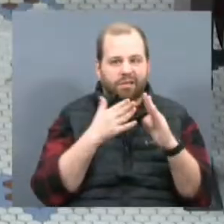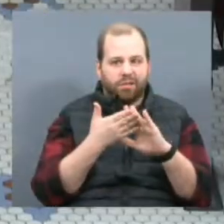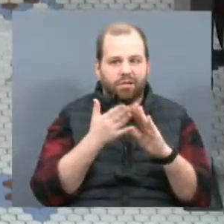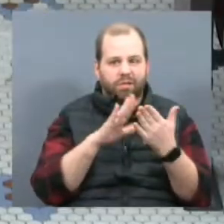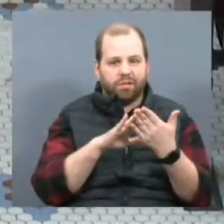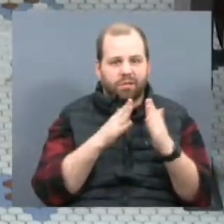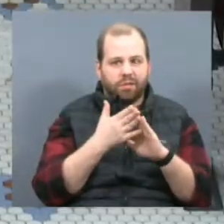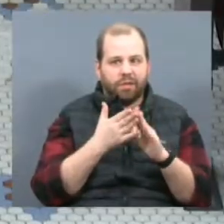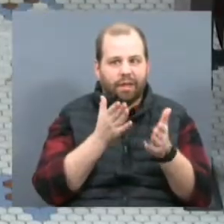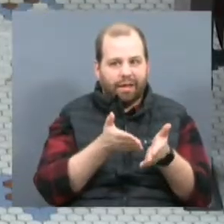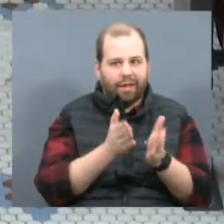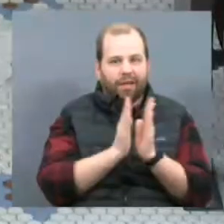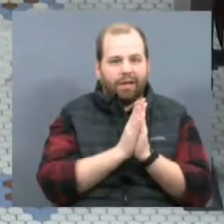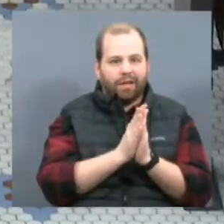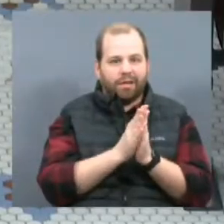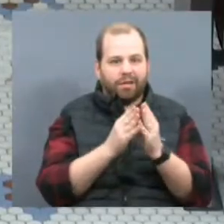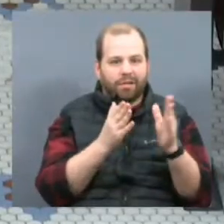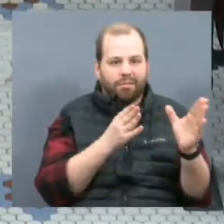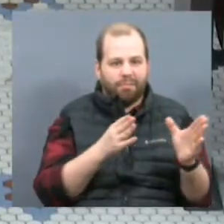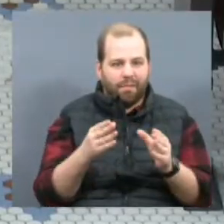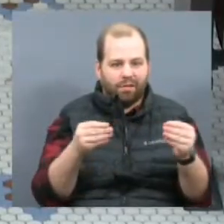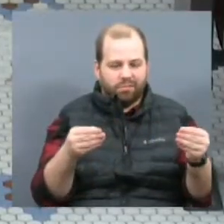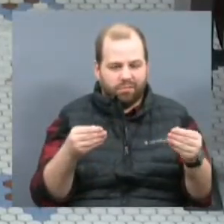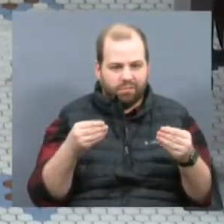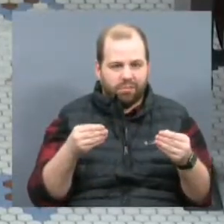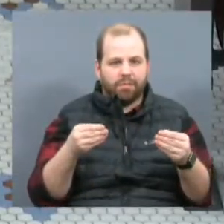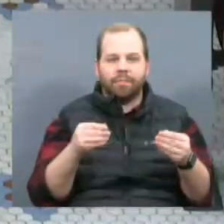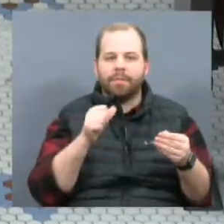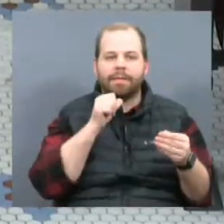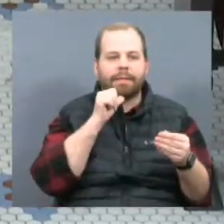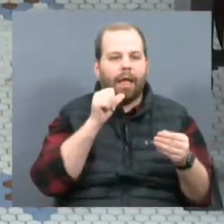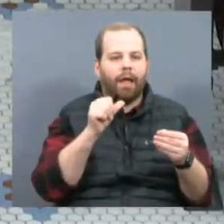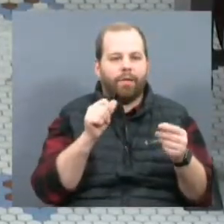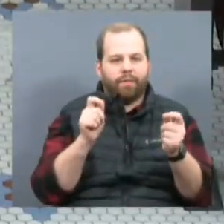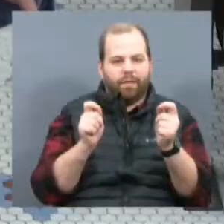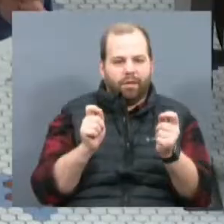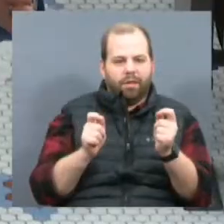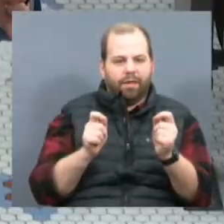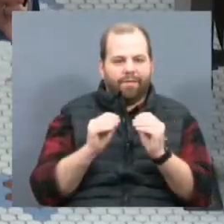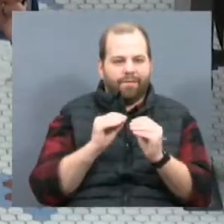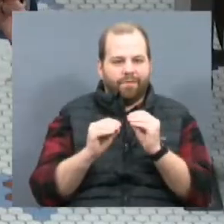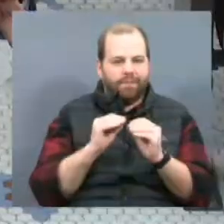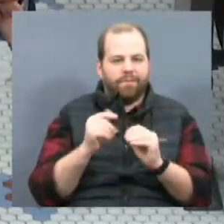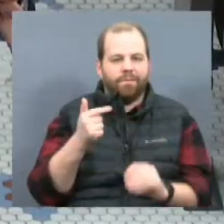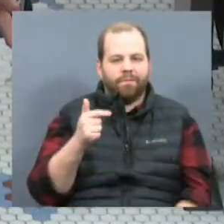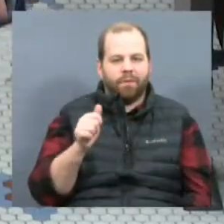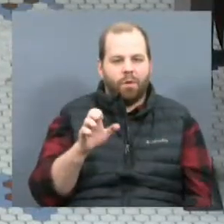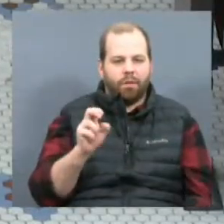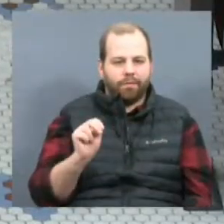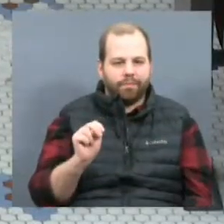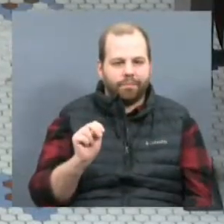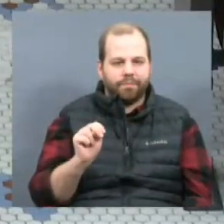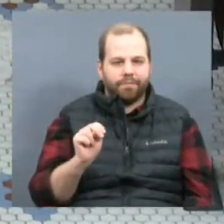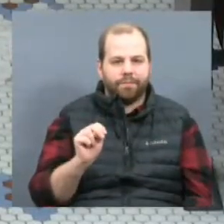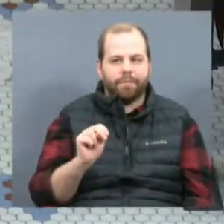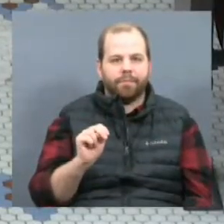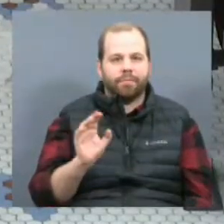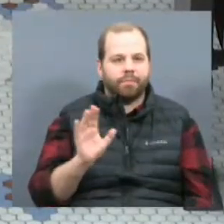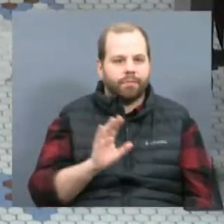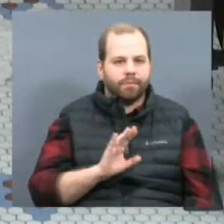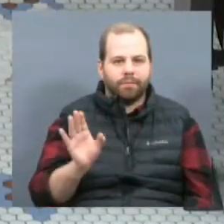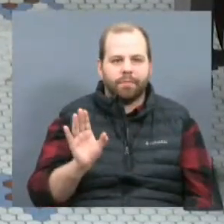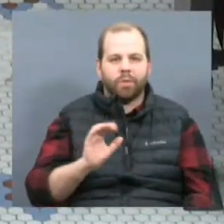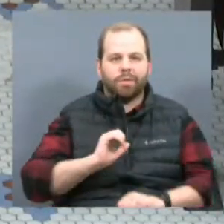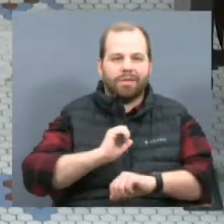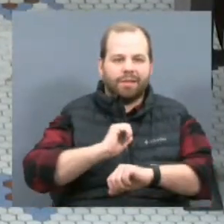we learn that it wasn't a redo of the garden. It was a